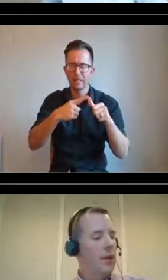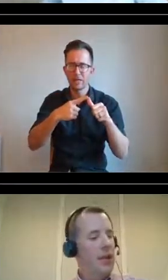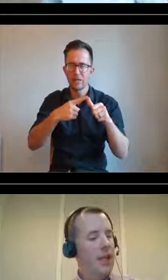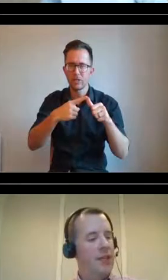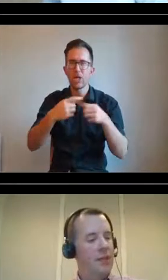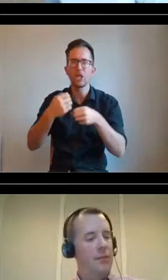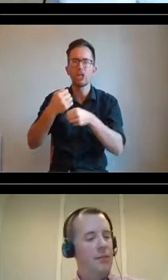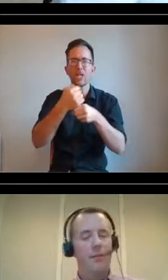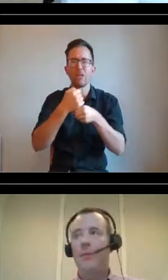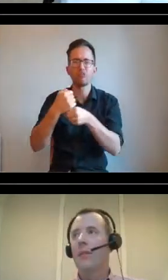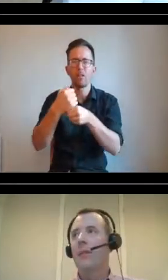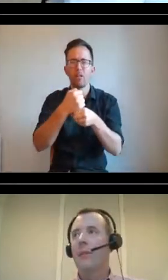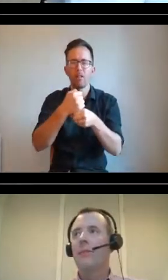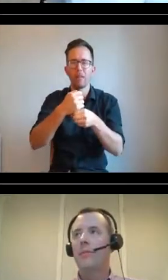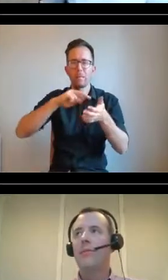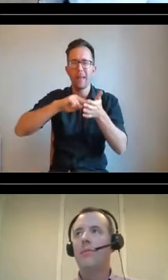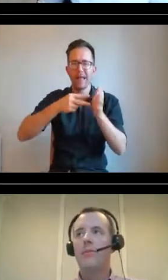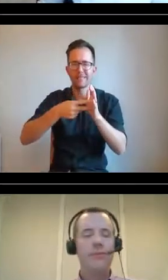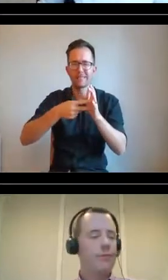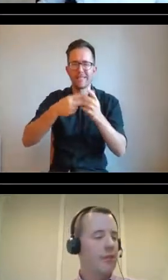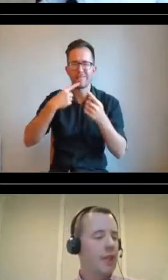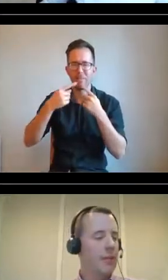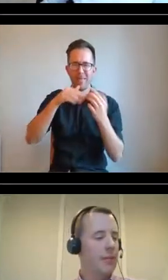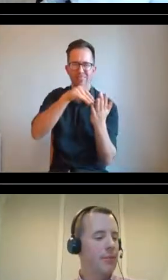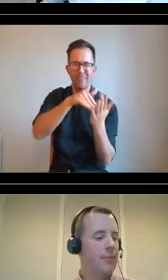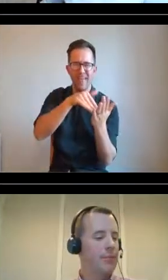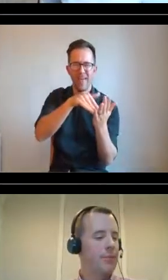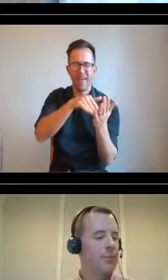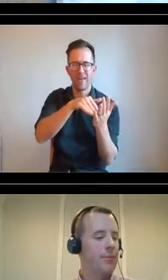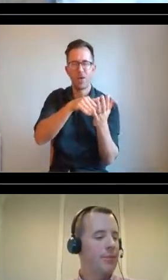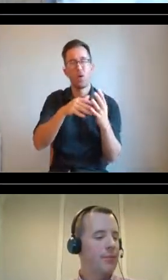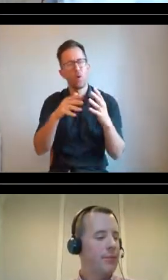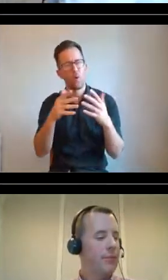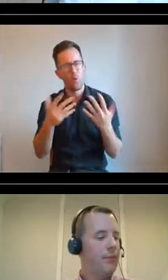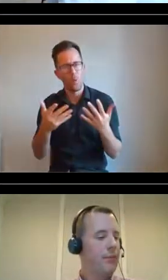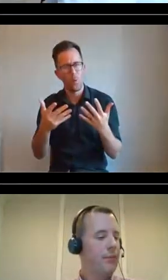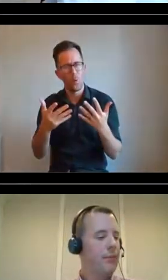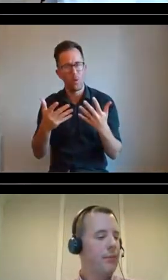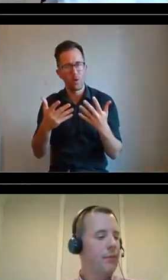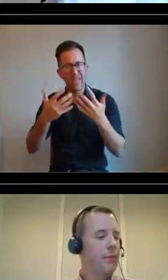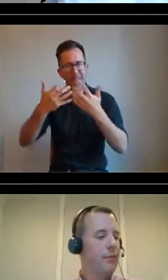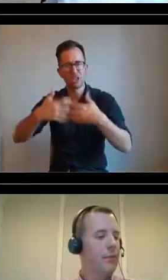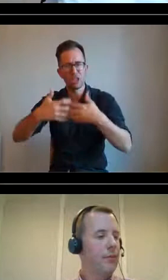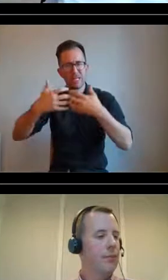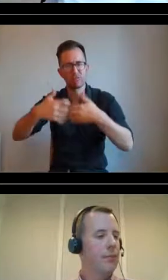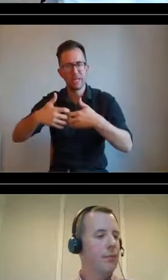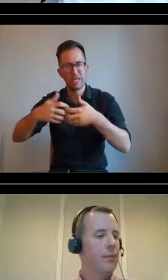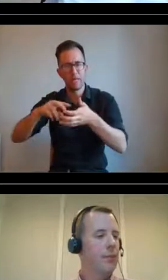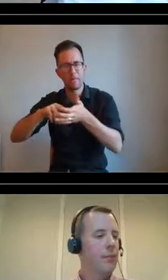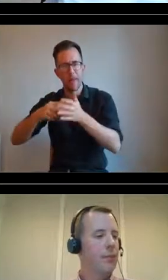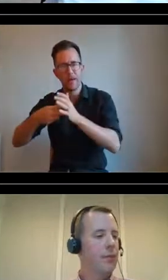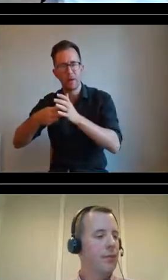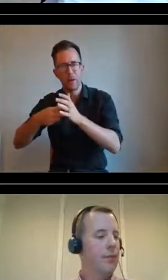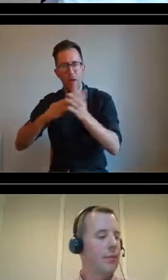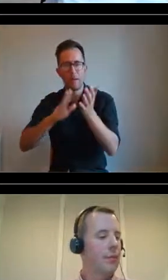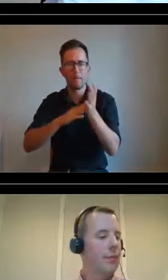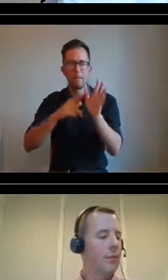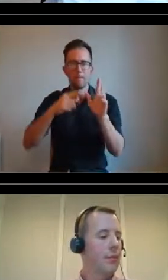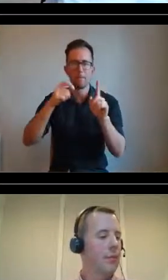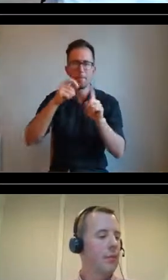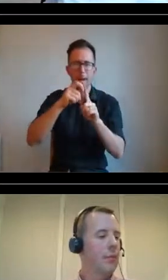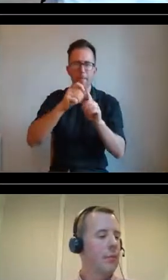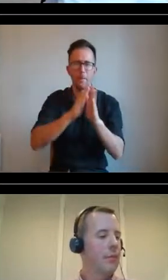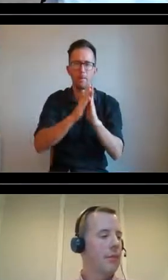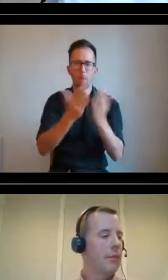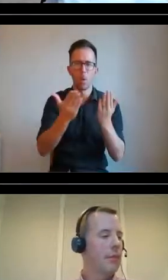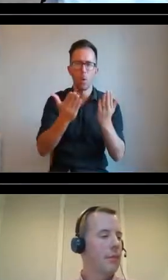the general arrangement plans. Or they're in the engineering plans. So it's either map book 1 or map book 3.